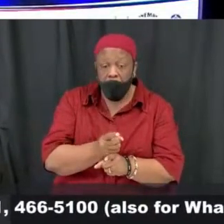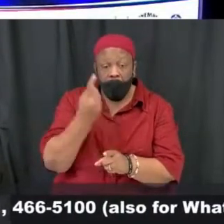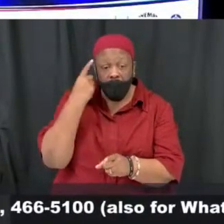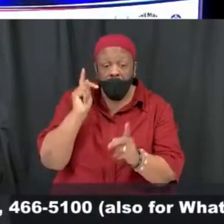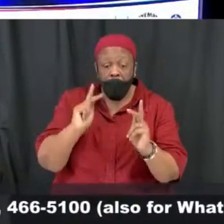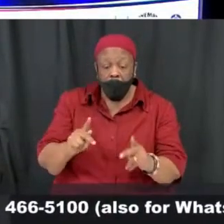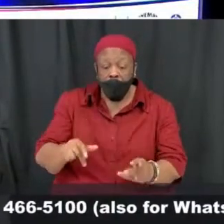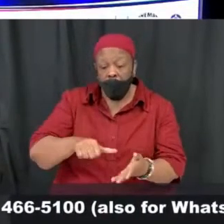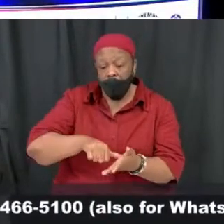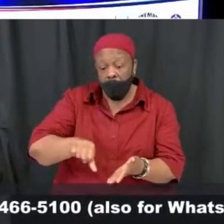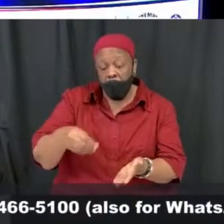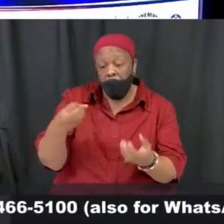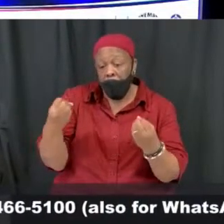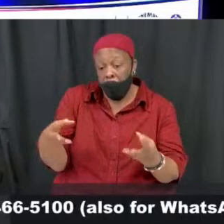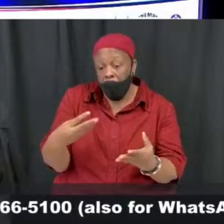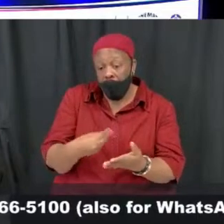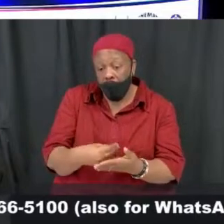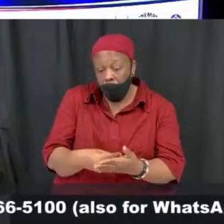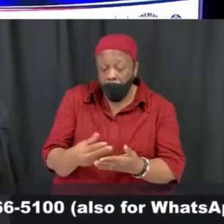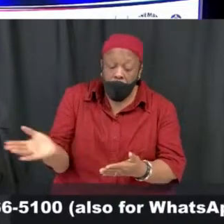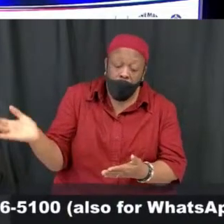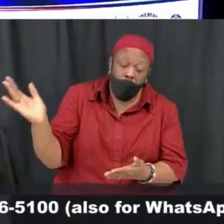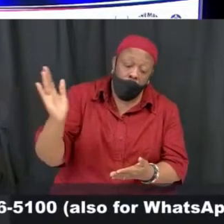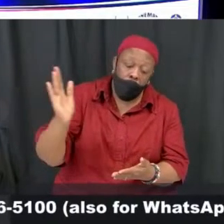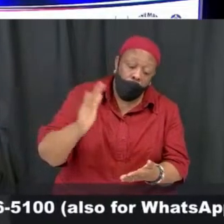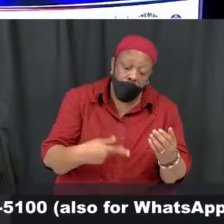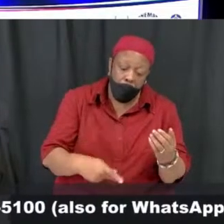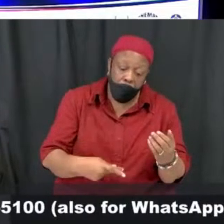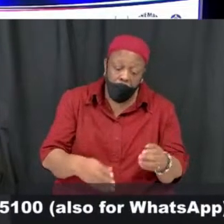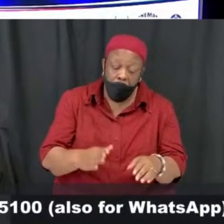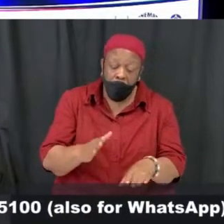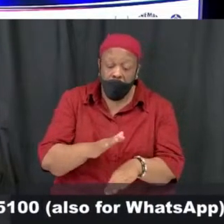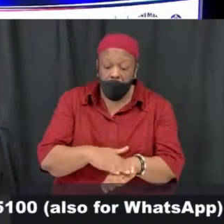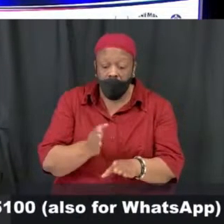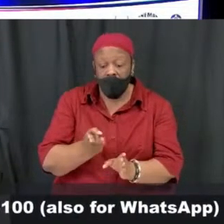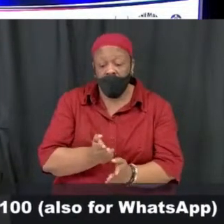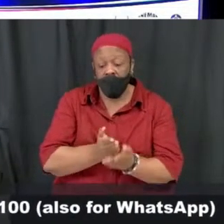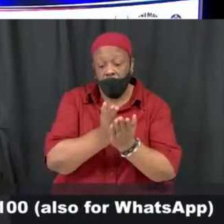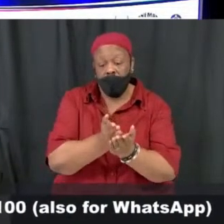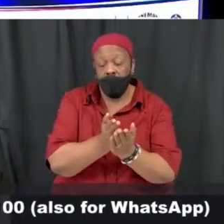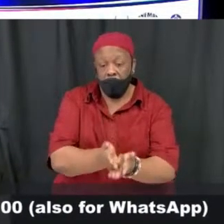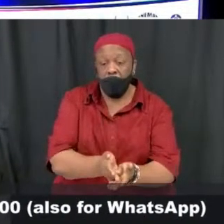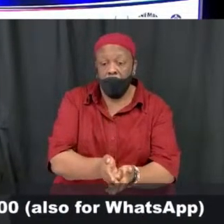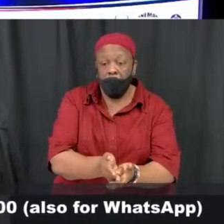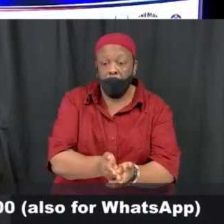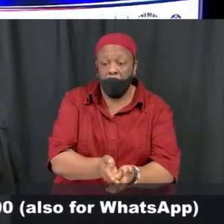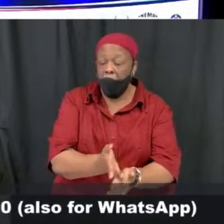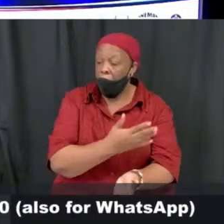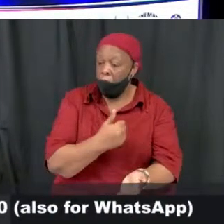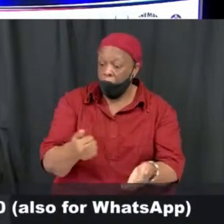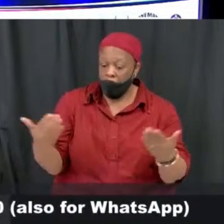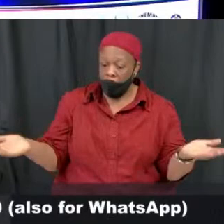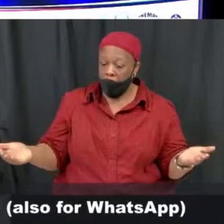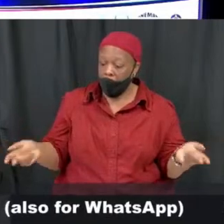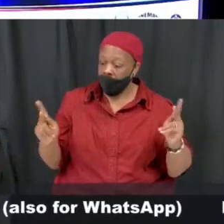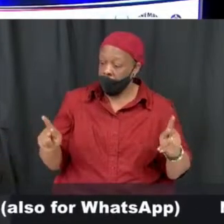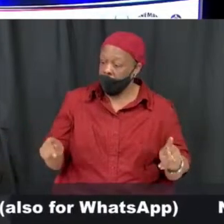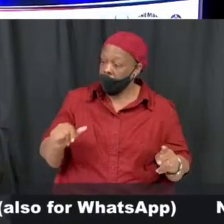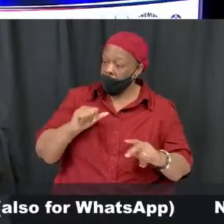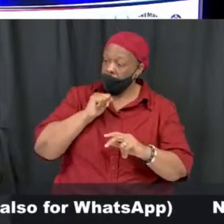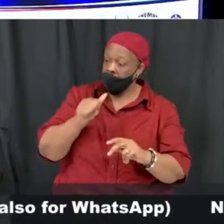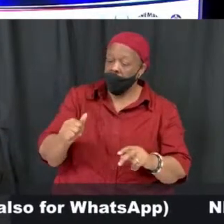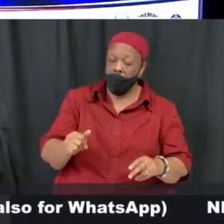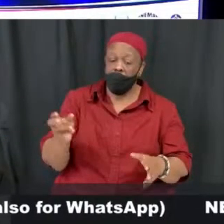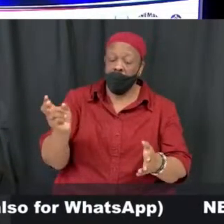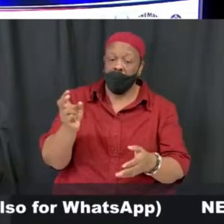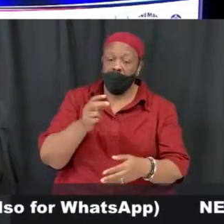of our tourism destination and product, that they are coming vaccinated, but we want to